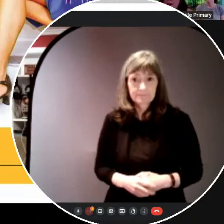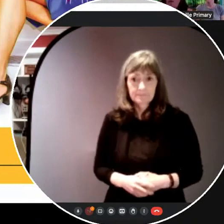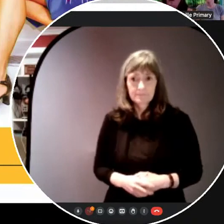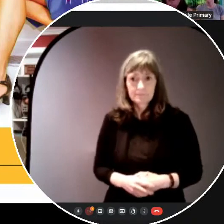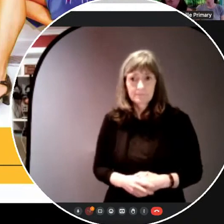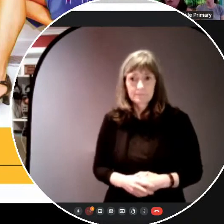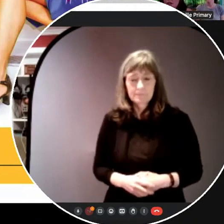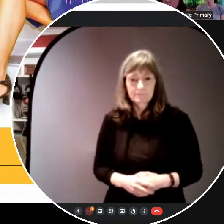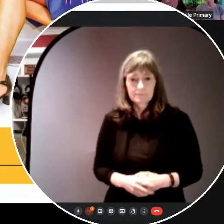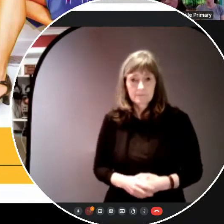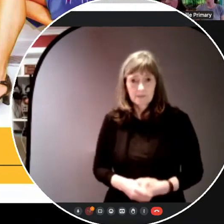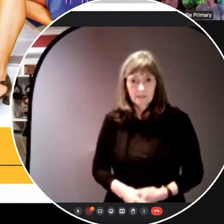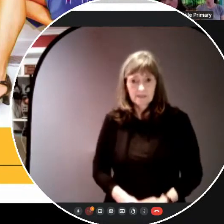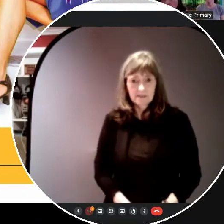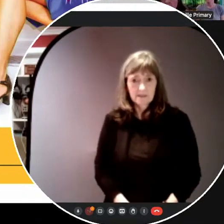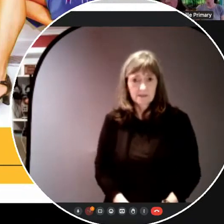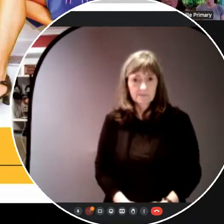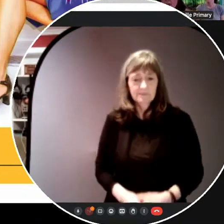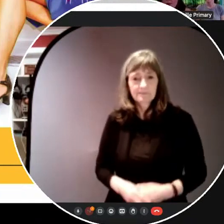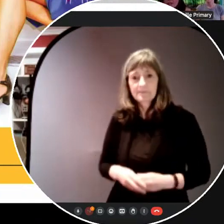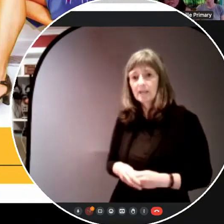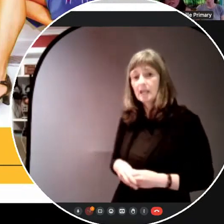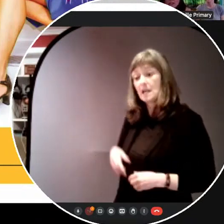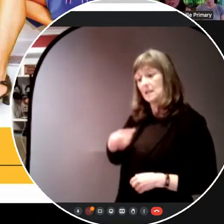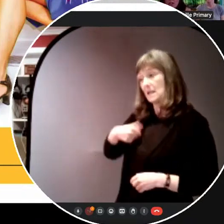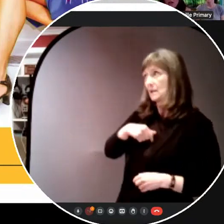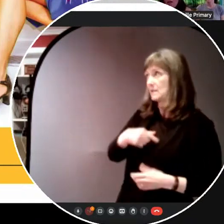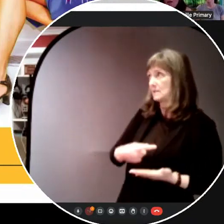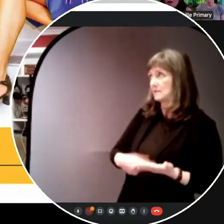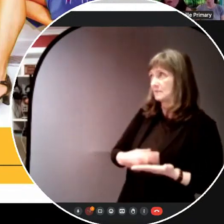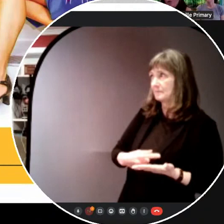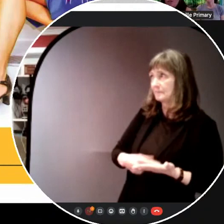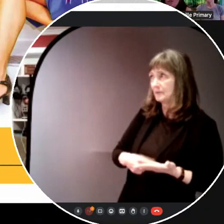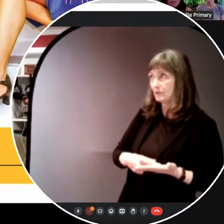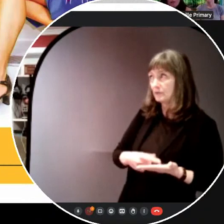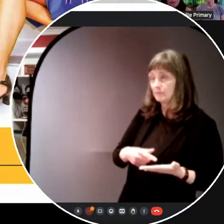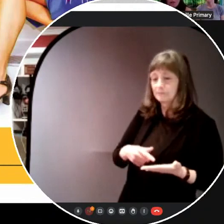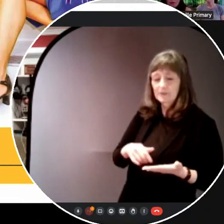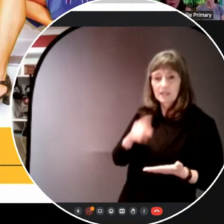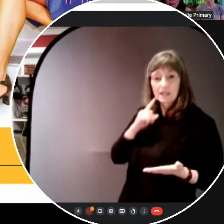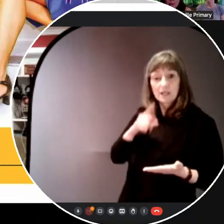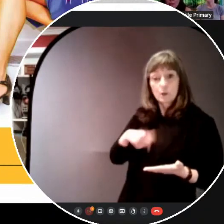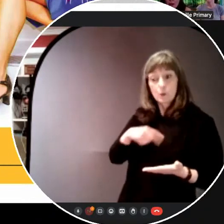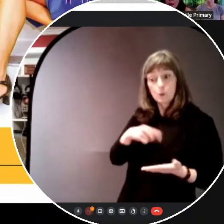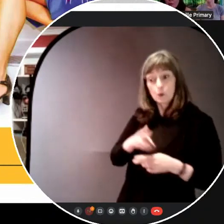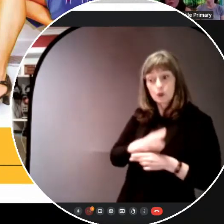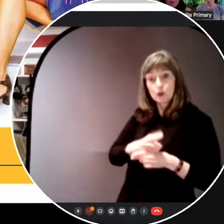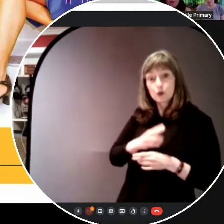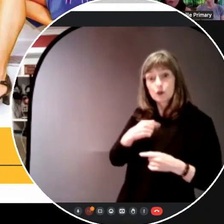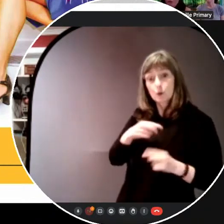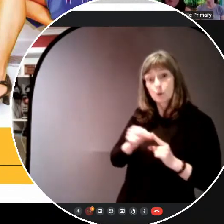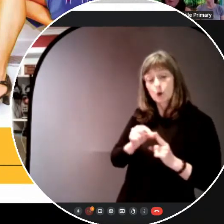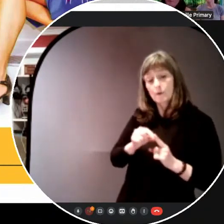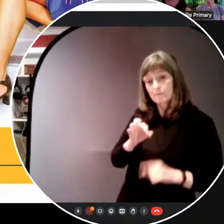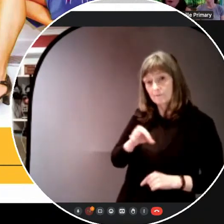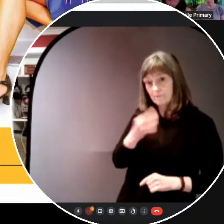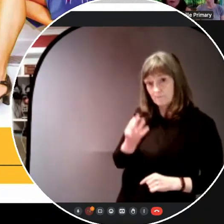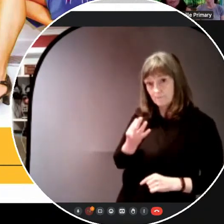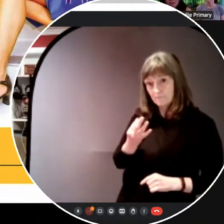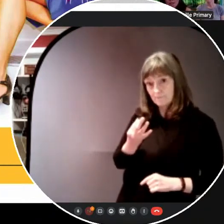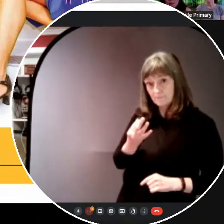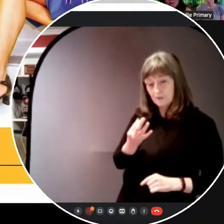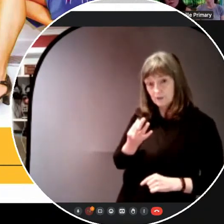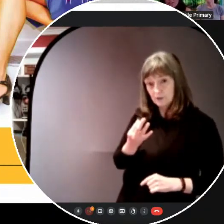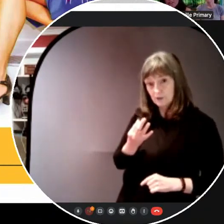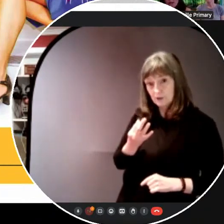essentiel. So in our discussions and in our presentation, we use the word threat. We use the word threat